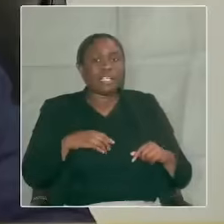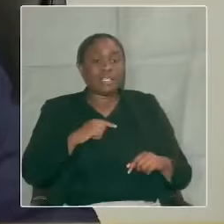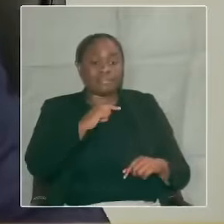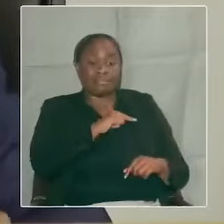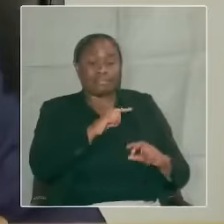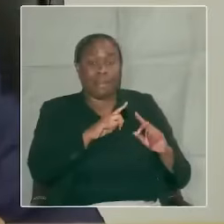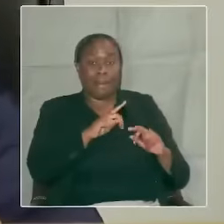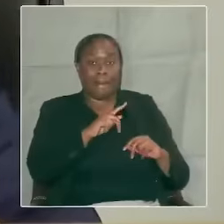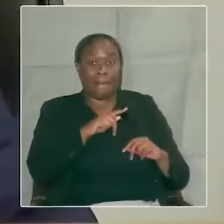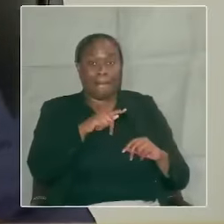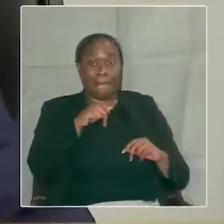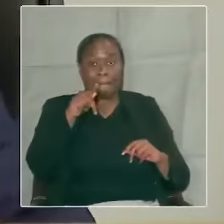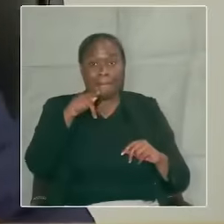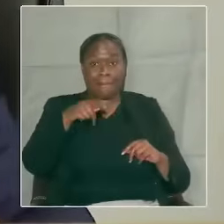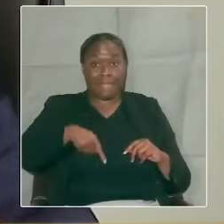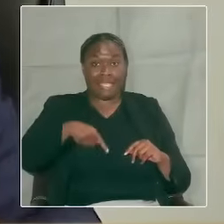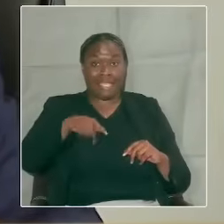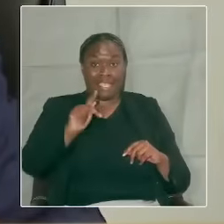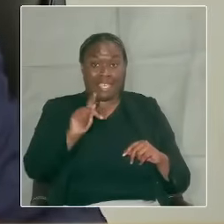hugely successful.